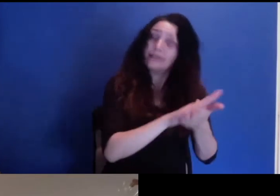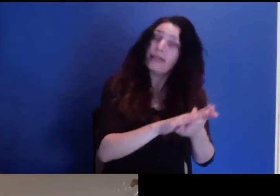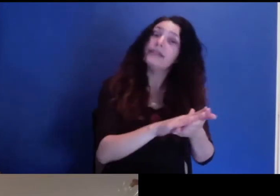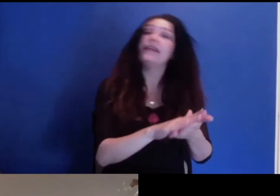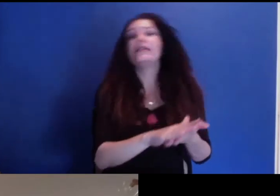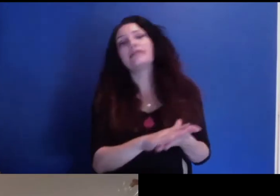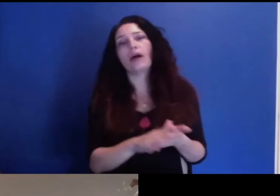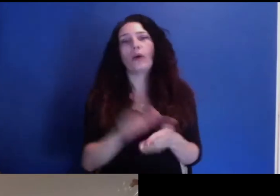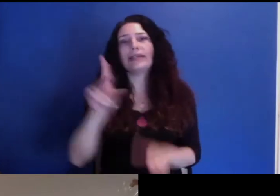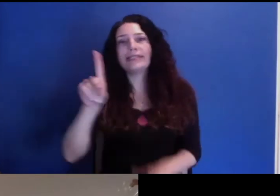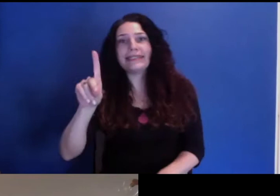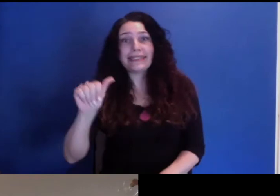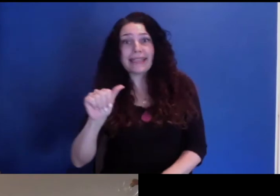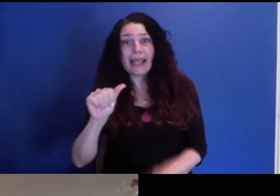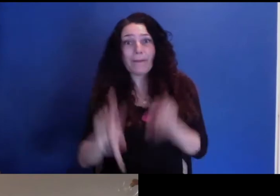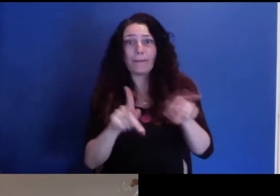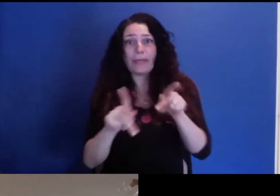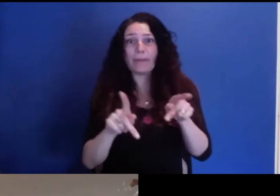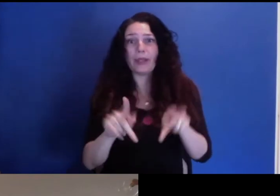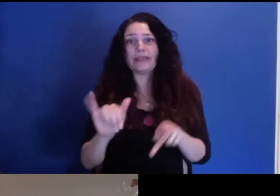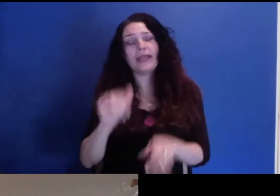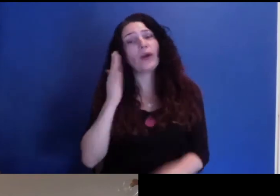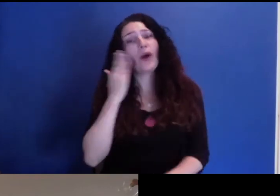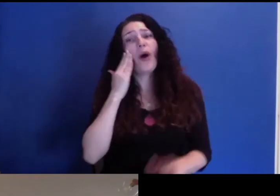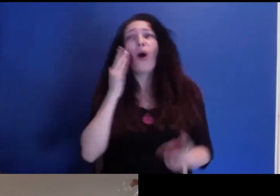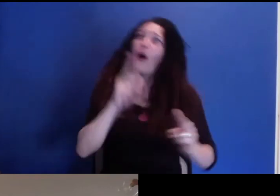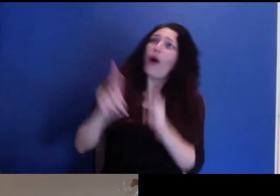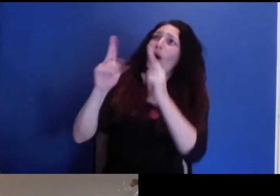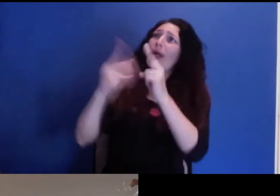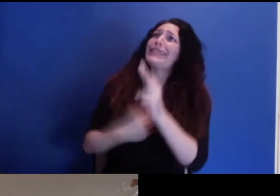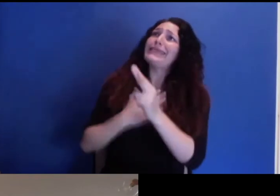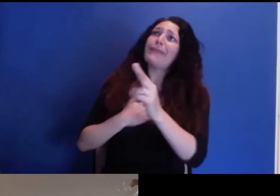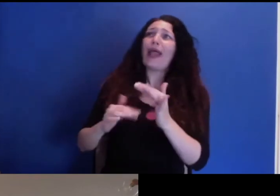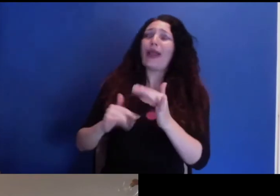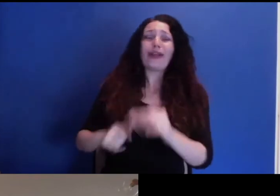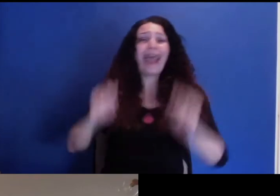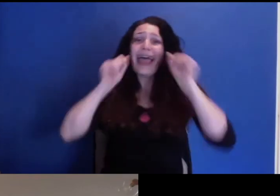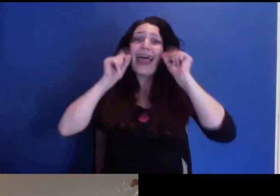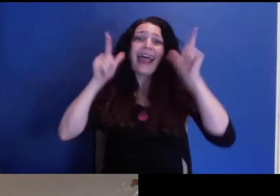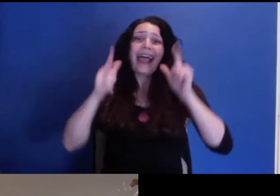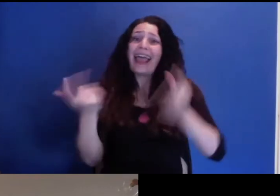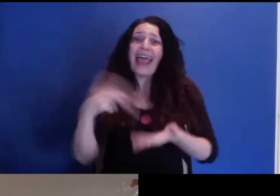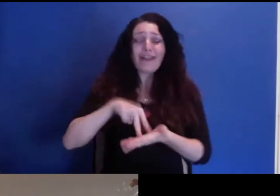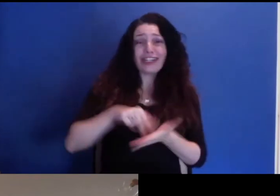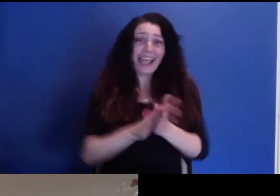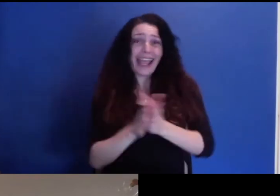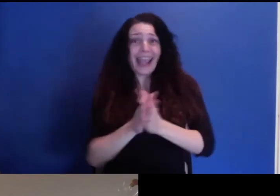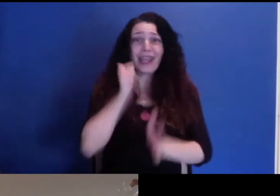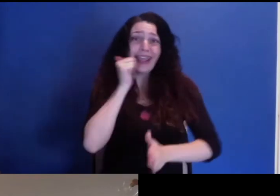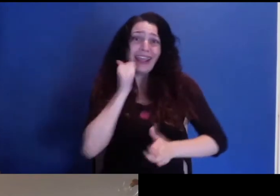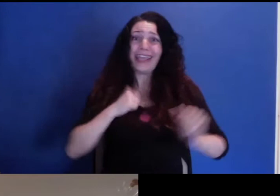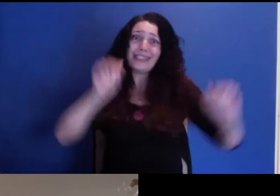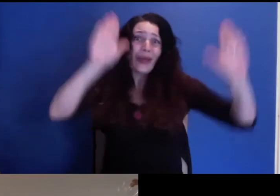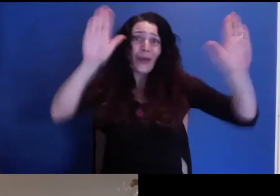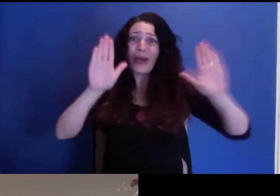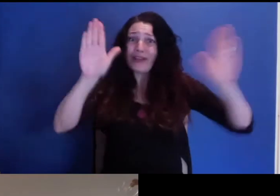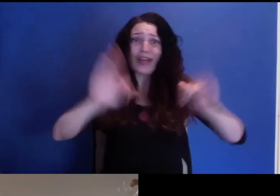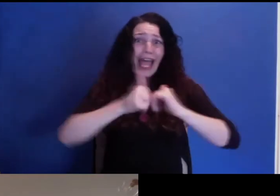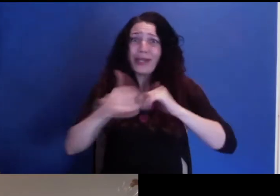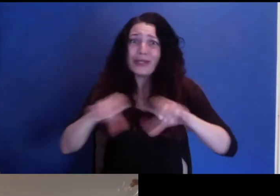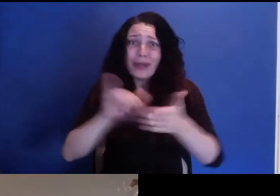these virtuous, inspiring, how do we get up every day and just live our lives? It's so brave. And I think that's just